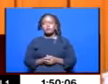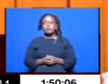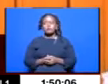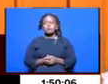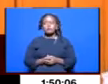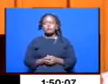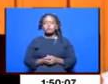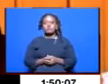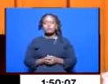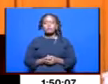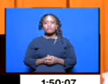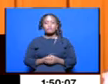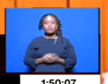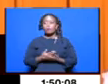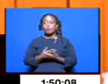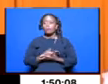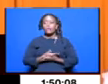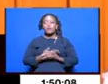Every